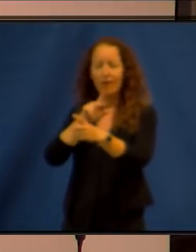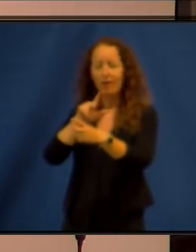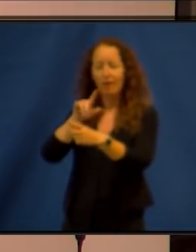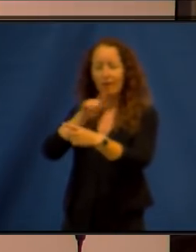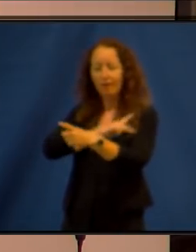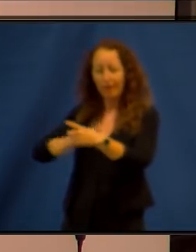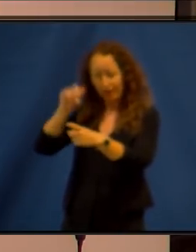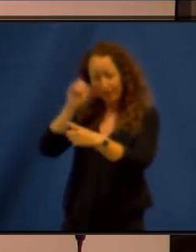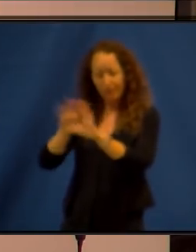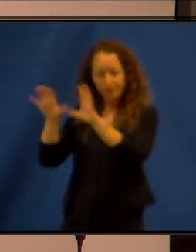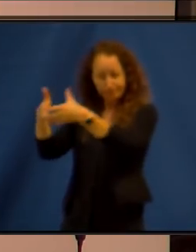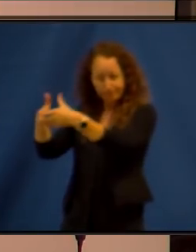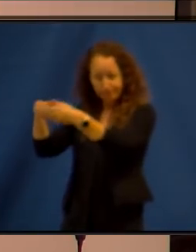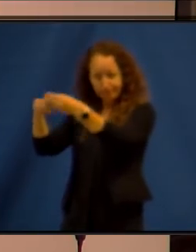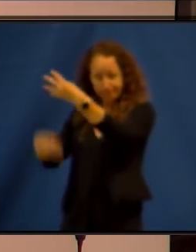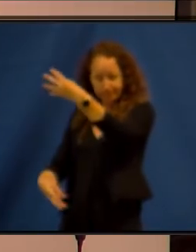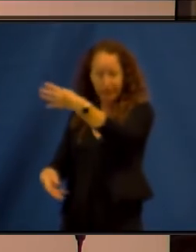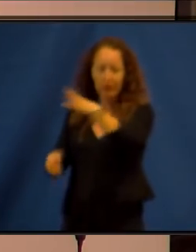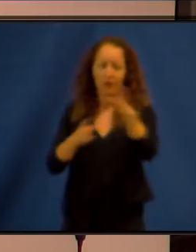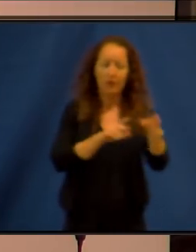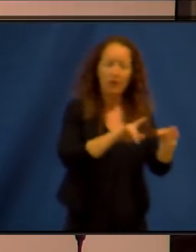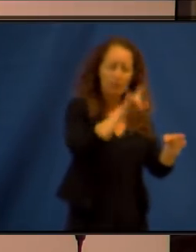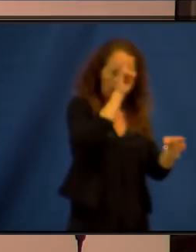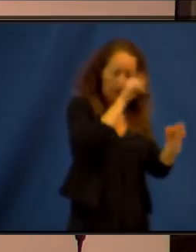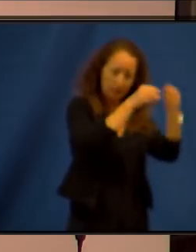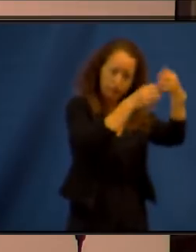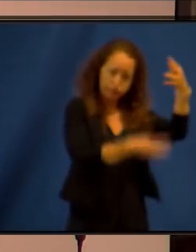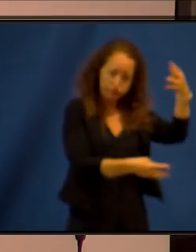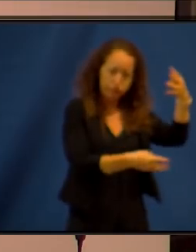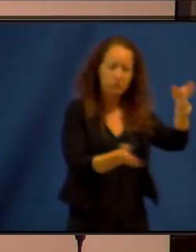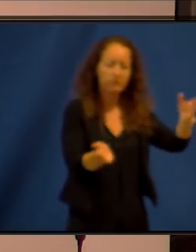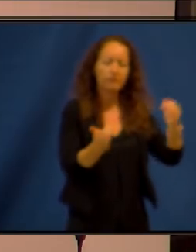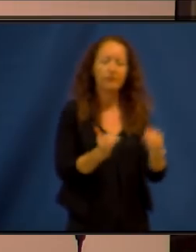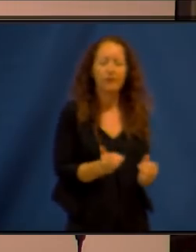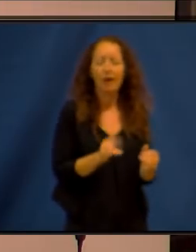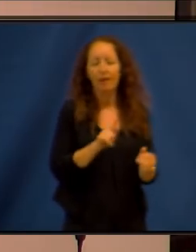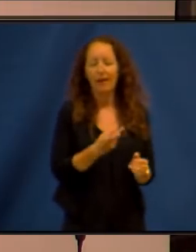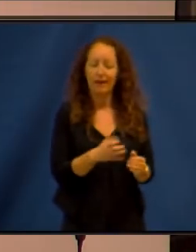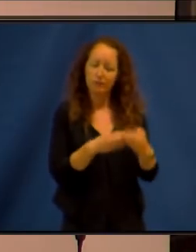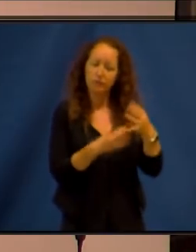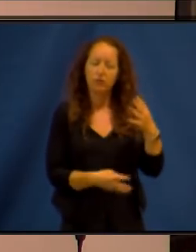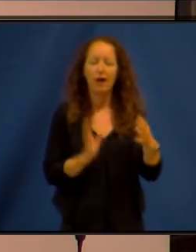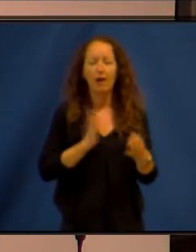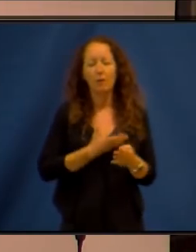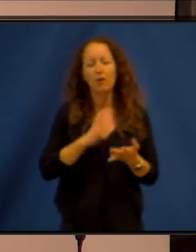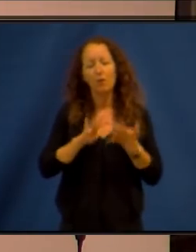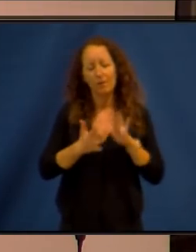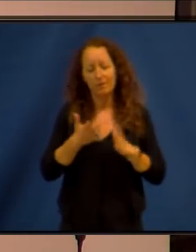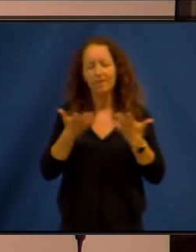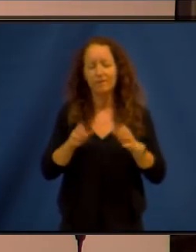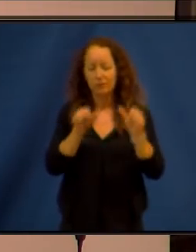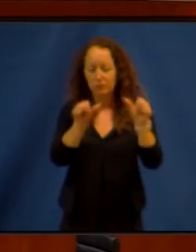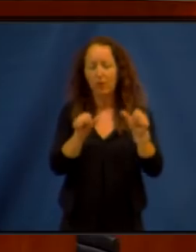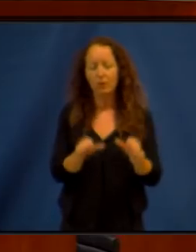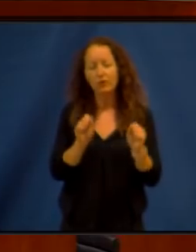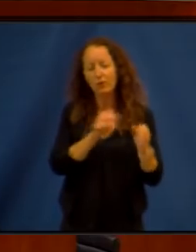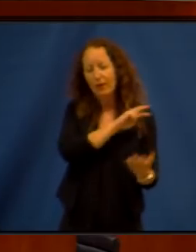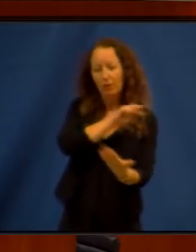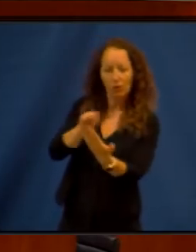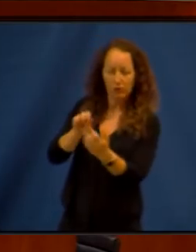lot? Or? Just... In some cases, yes. Yeah, but there's a lot of small communities also. Okay, all right. Roger?